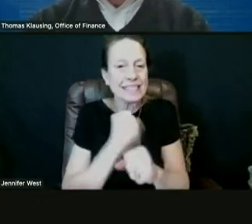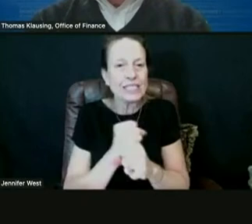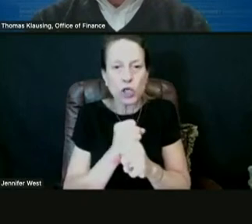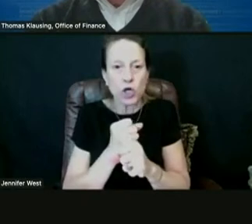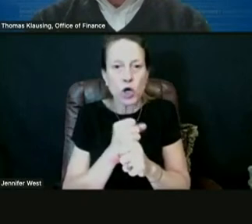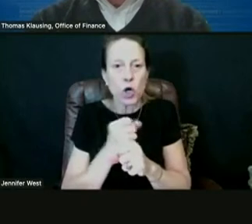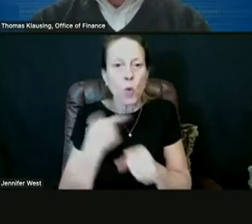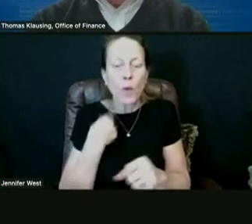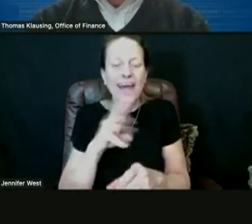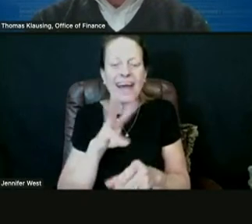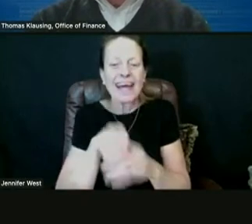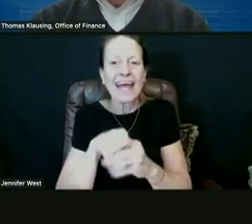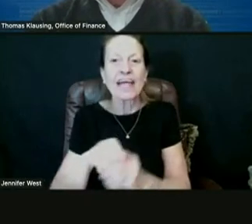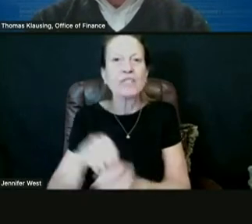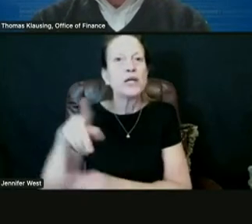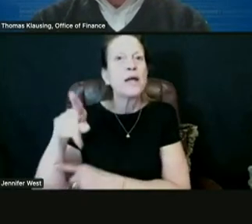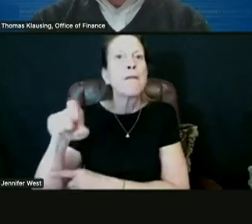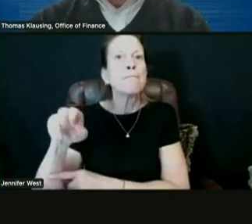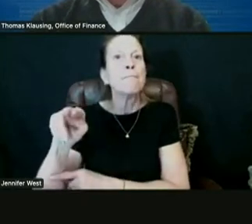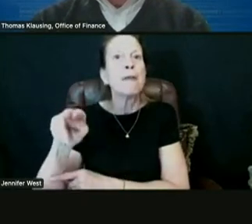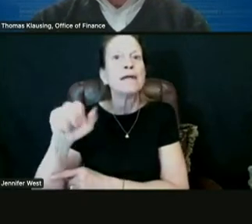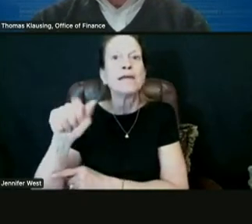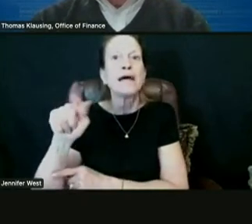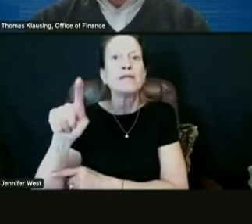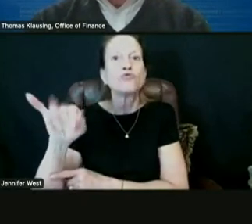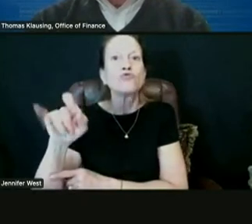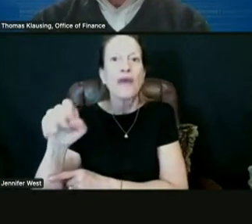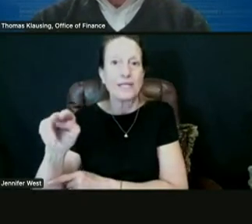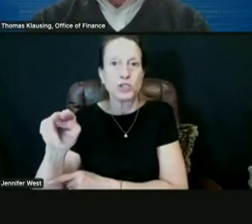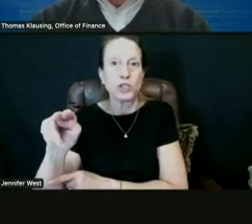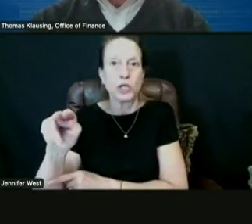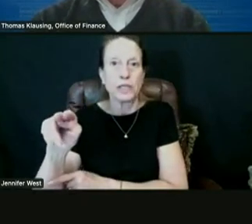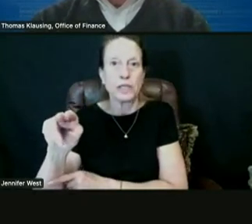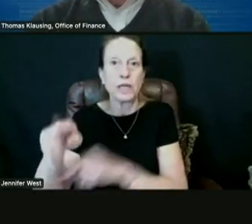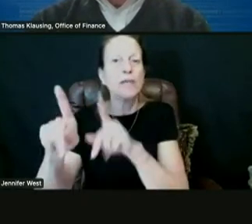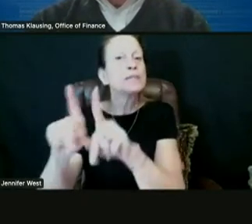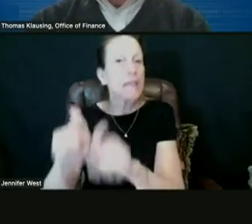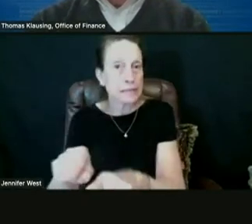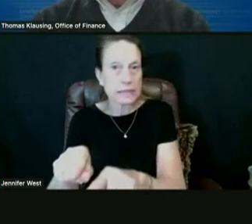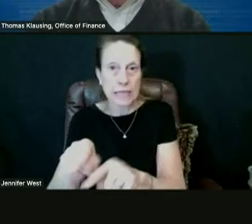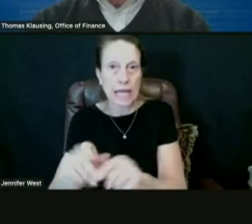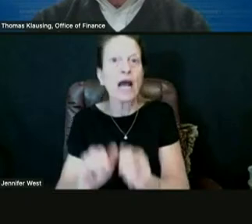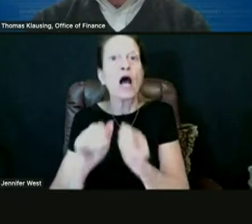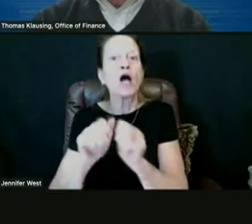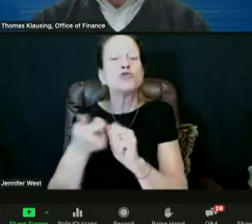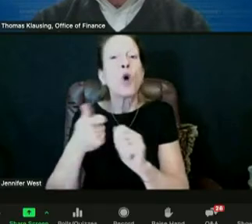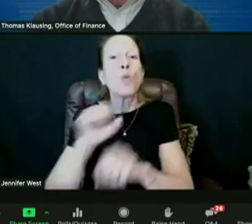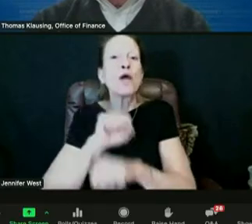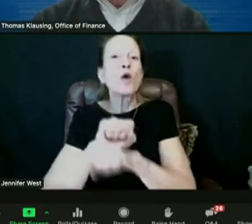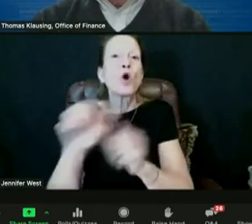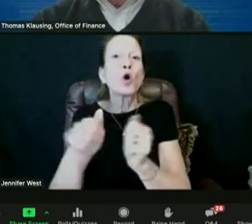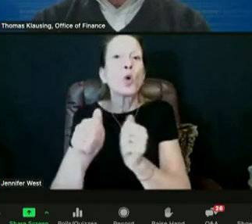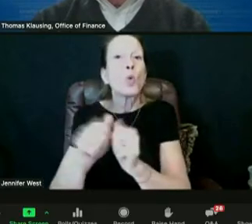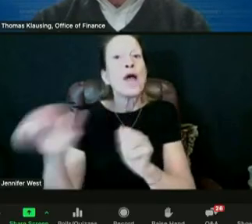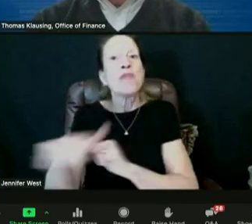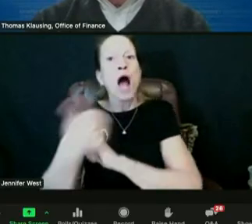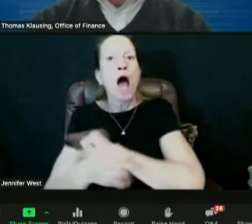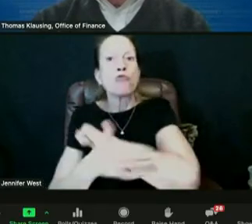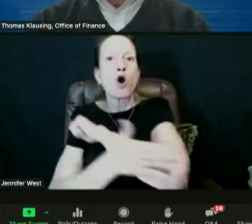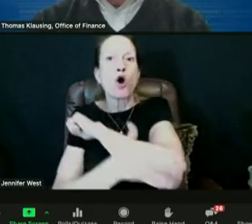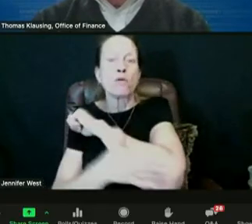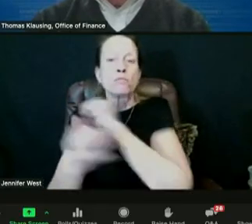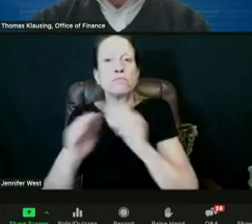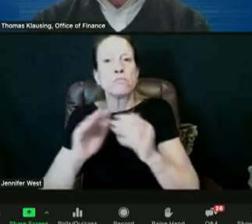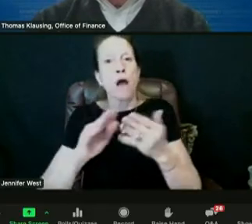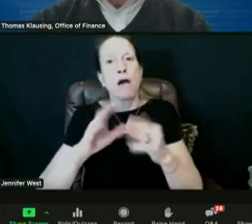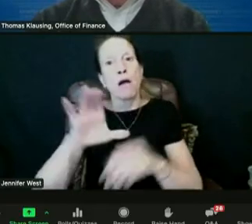penetration testing with an outside company that actually works on trying to hack into our student data and our systems to find